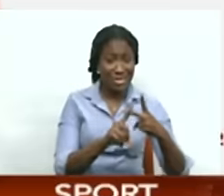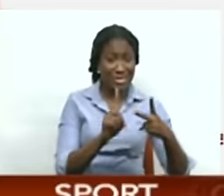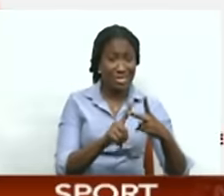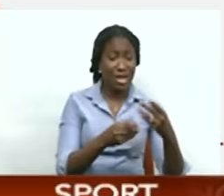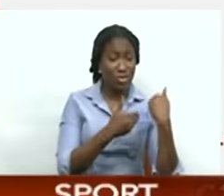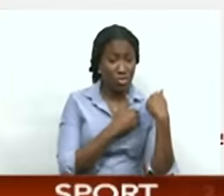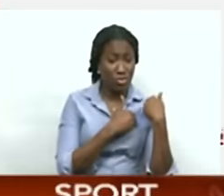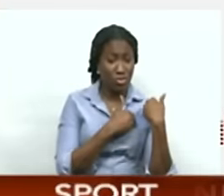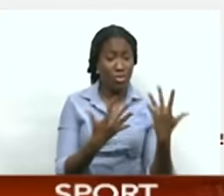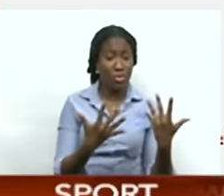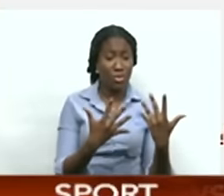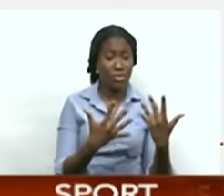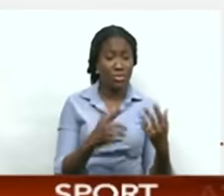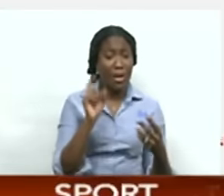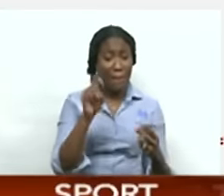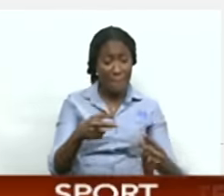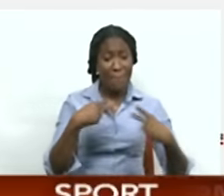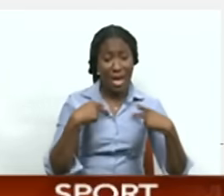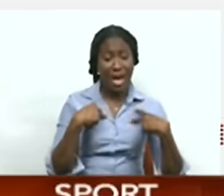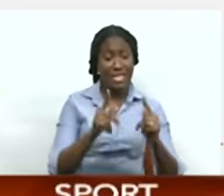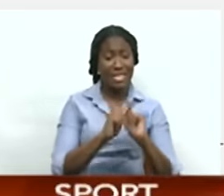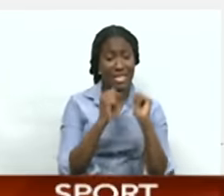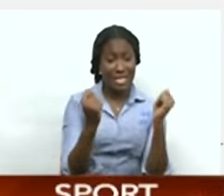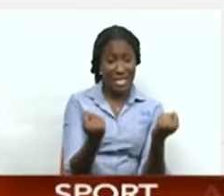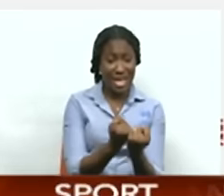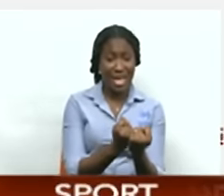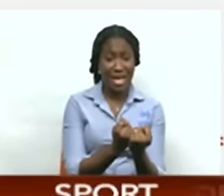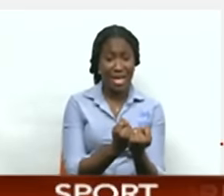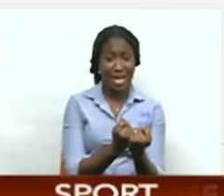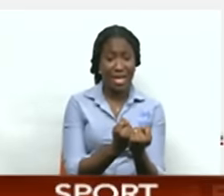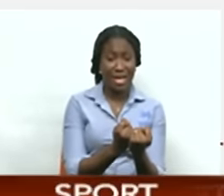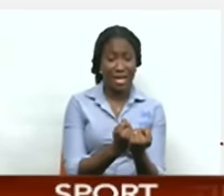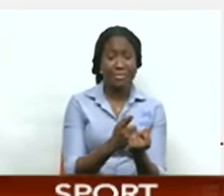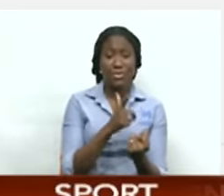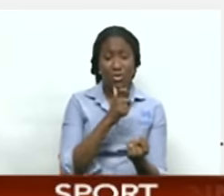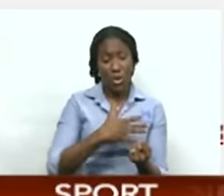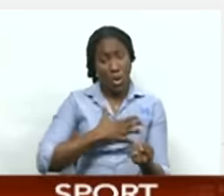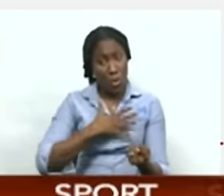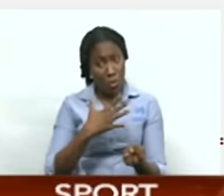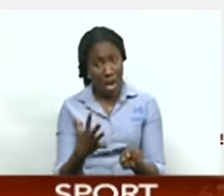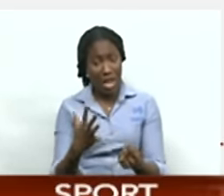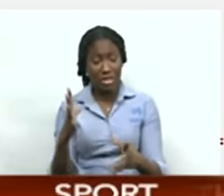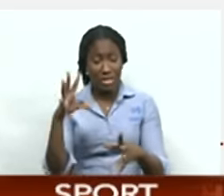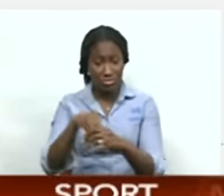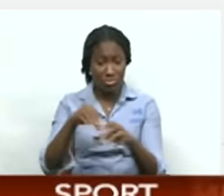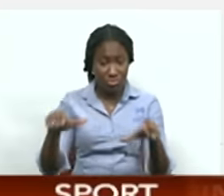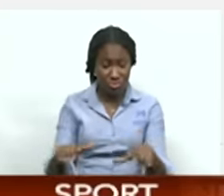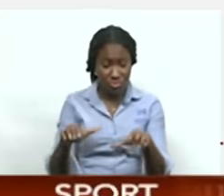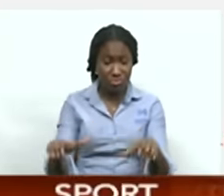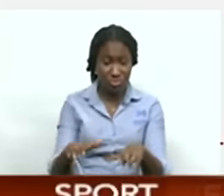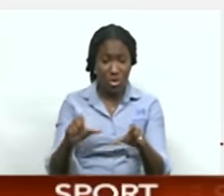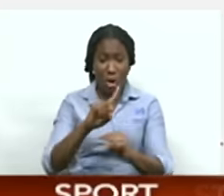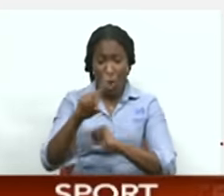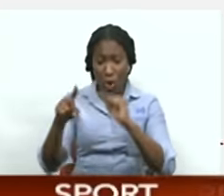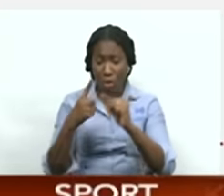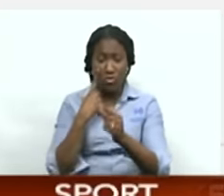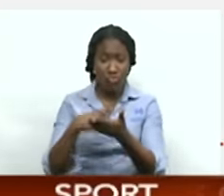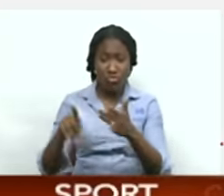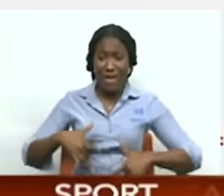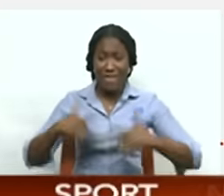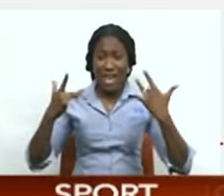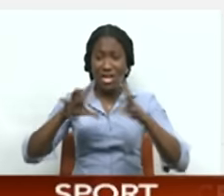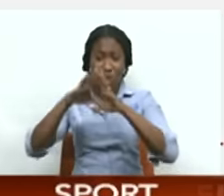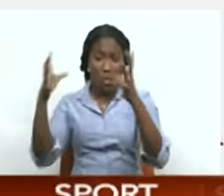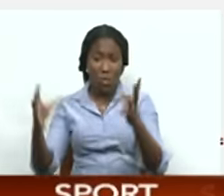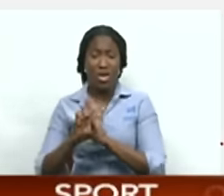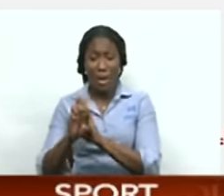that participates well in it. Because if you look at all global events, football World Cups, cricket World Cups,